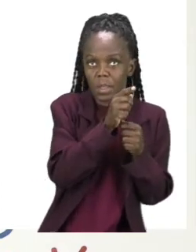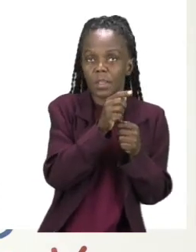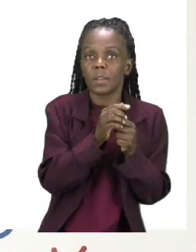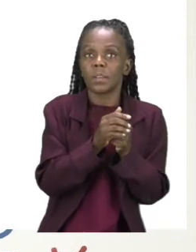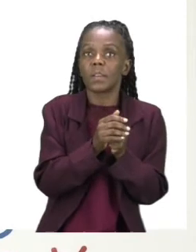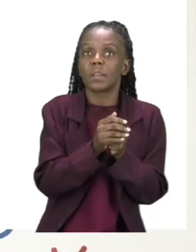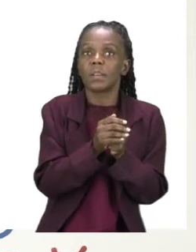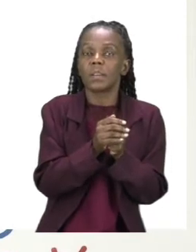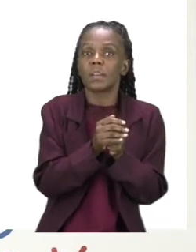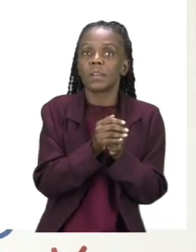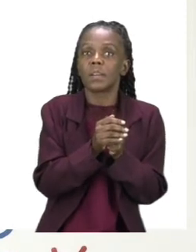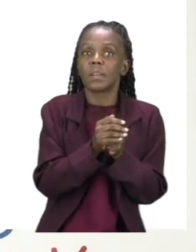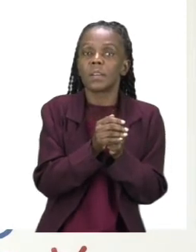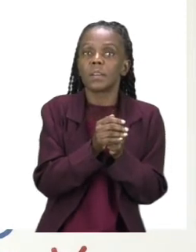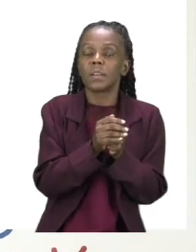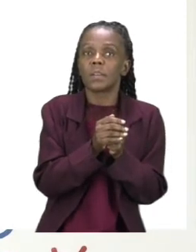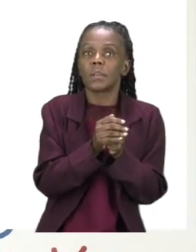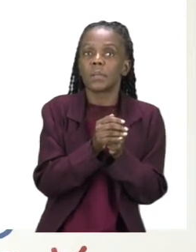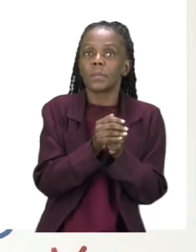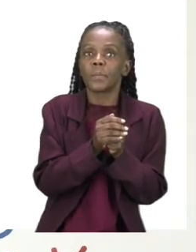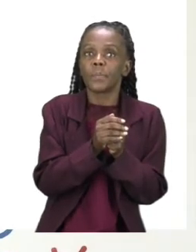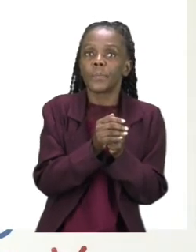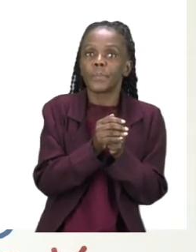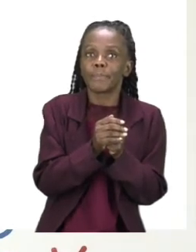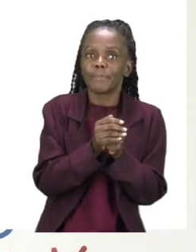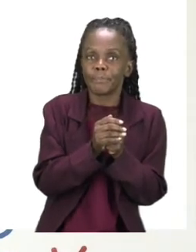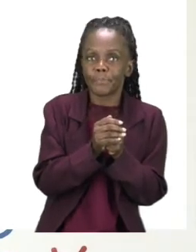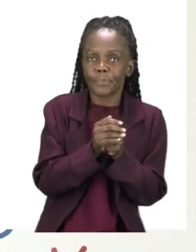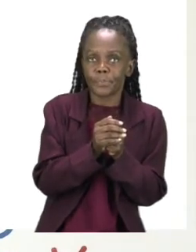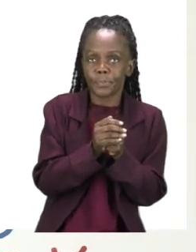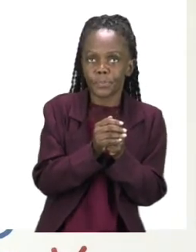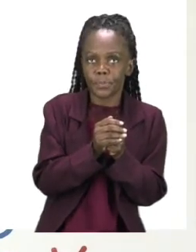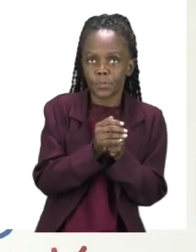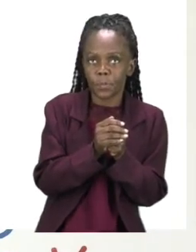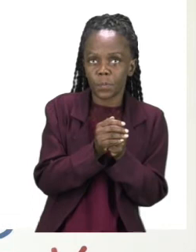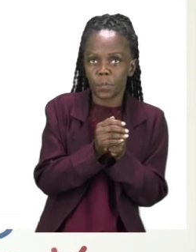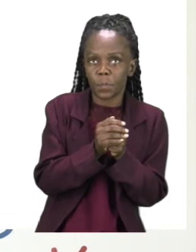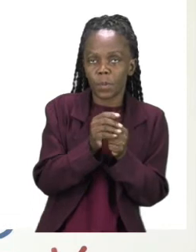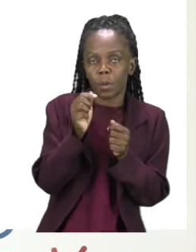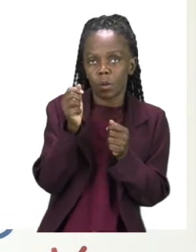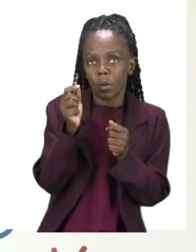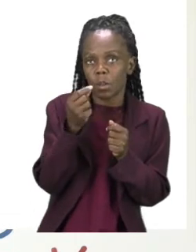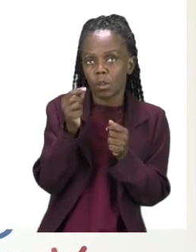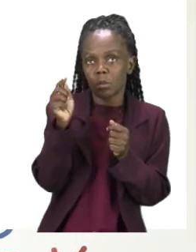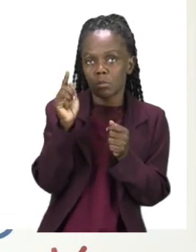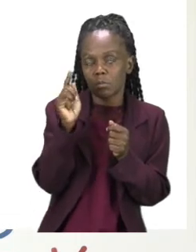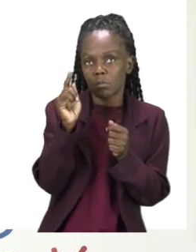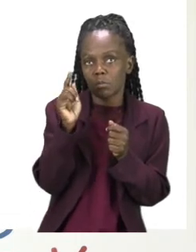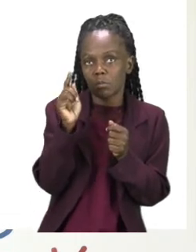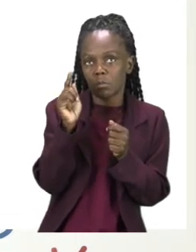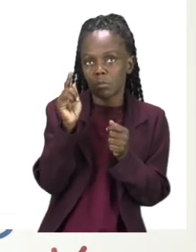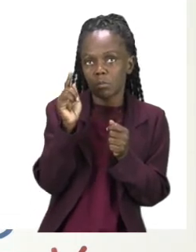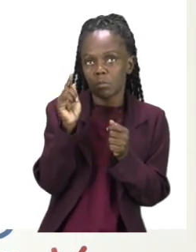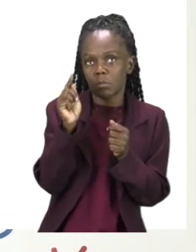belly. So we are going to be number 5s. We're going to start, take your hand, we're going to